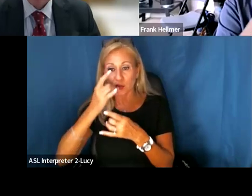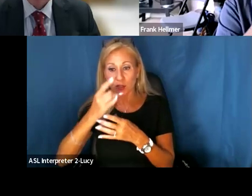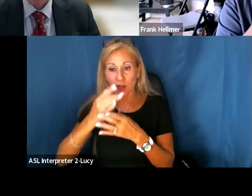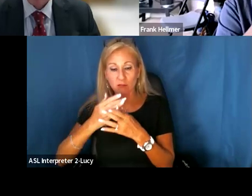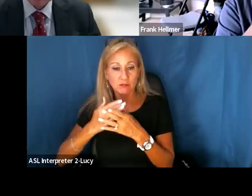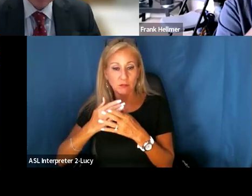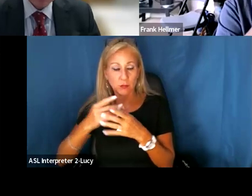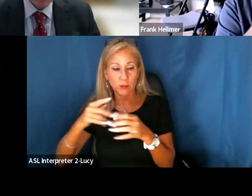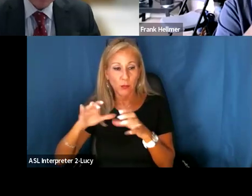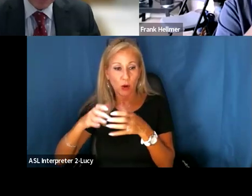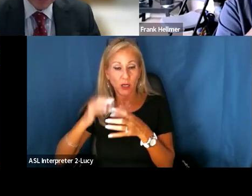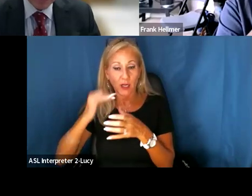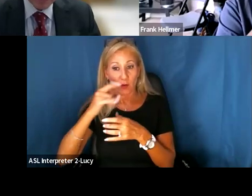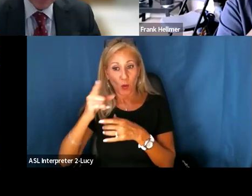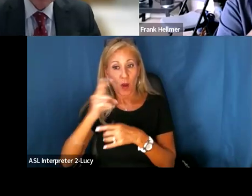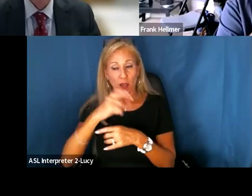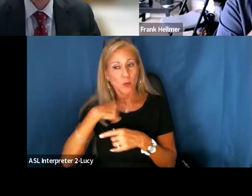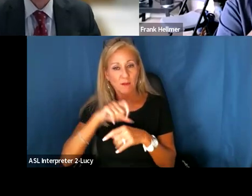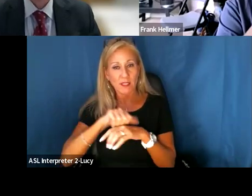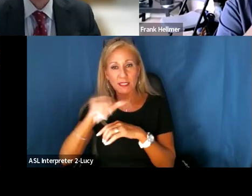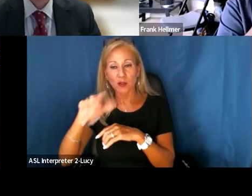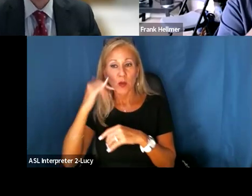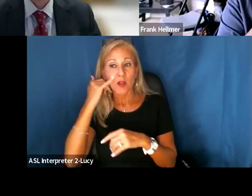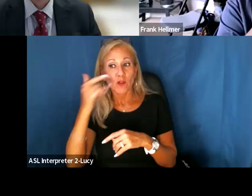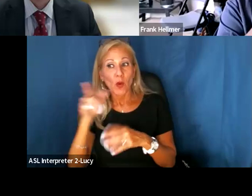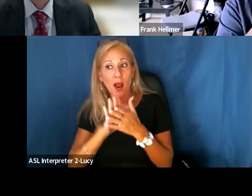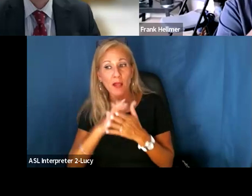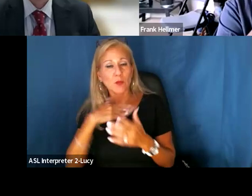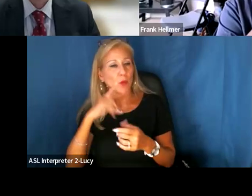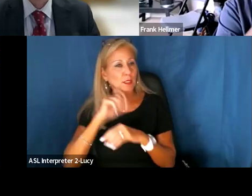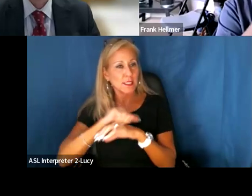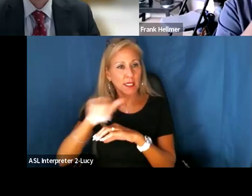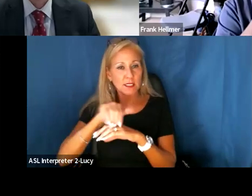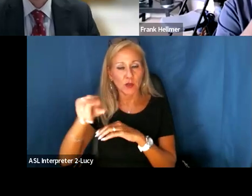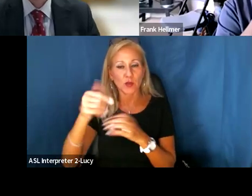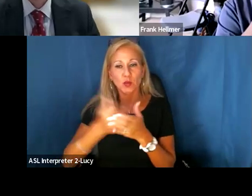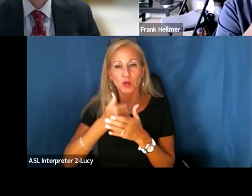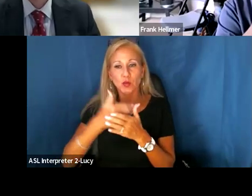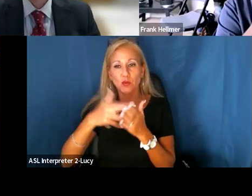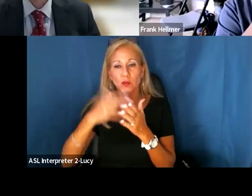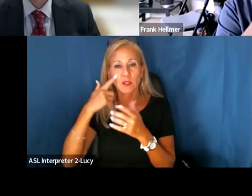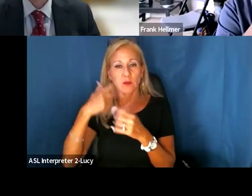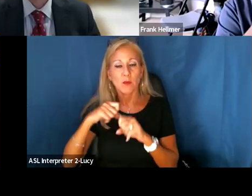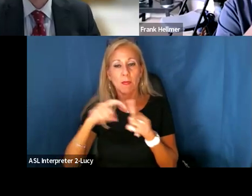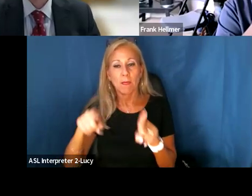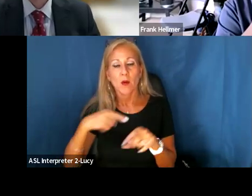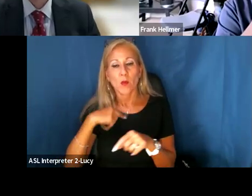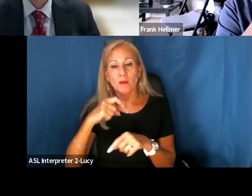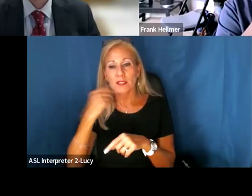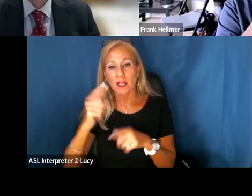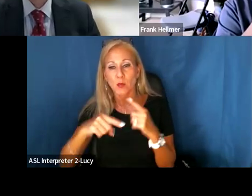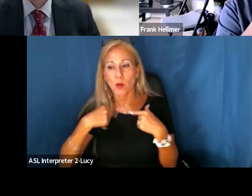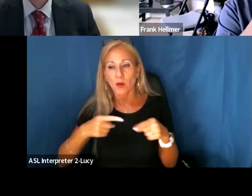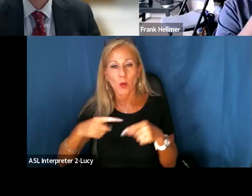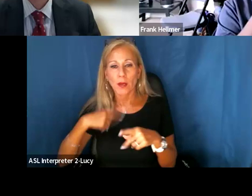ask, we have to send you notice of any rules that we put out. So you can ask for that, and then we have to tell you what we've got